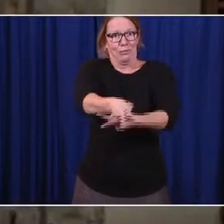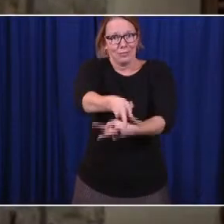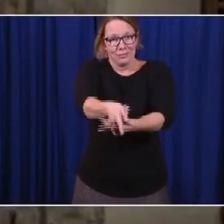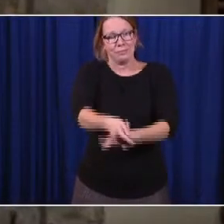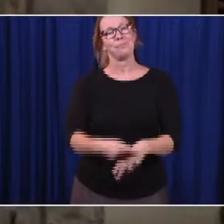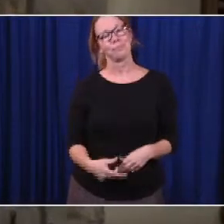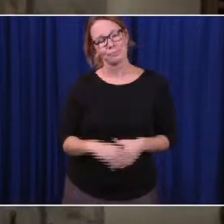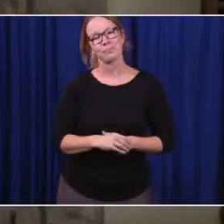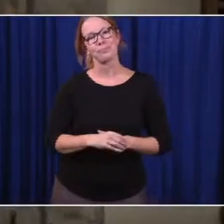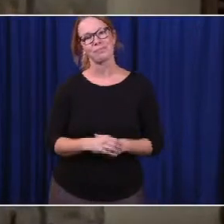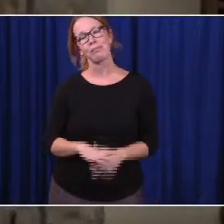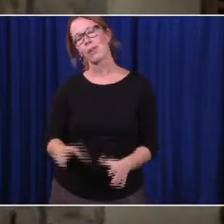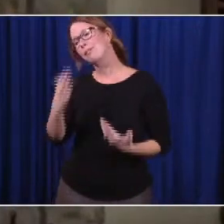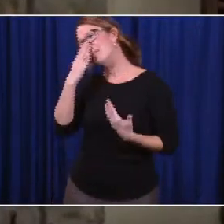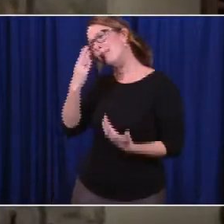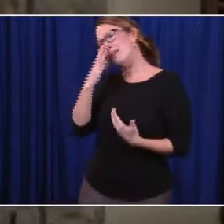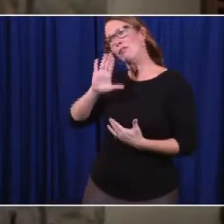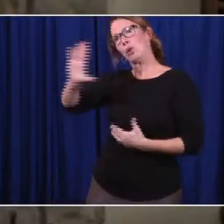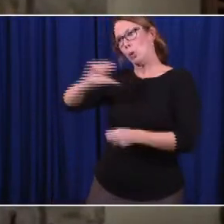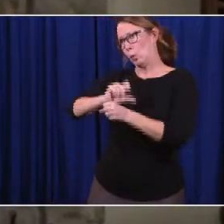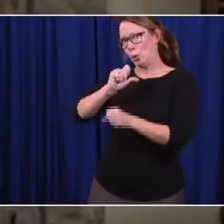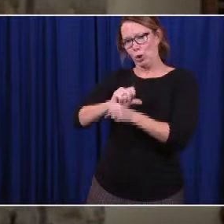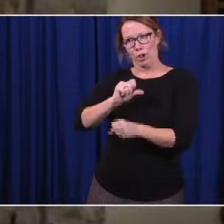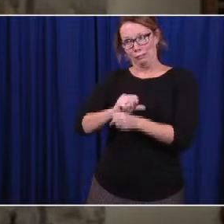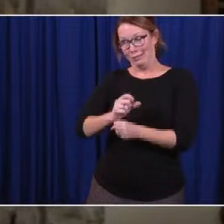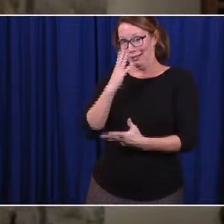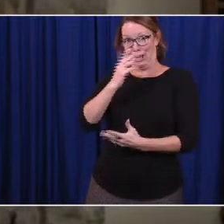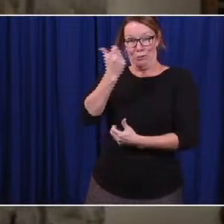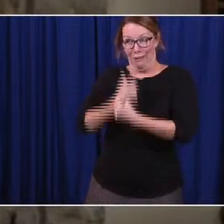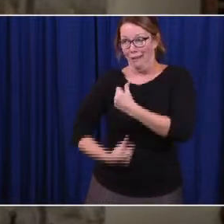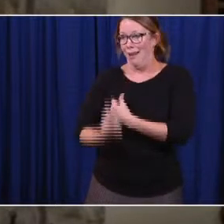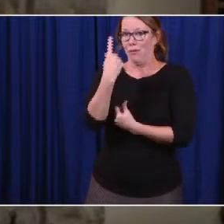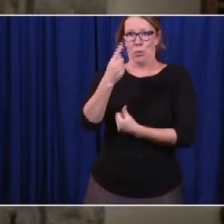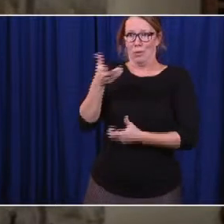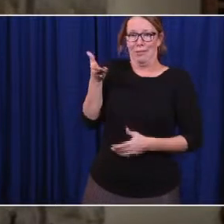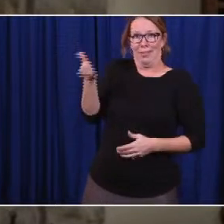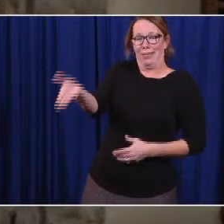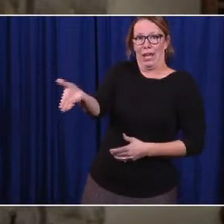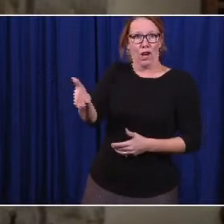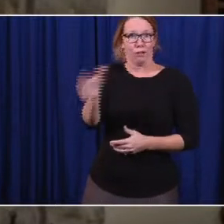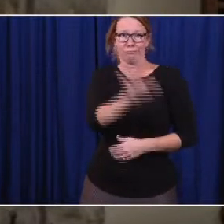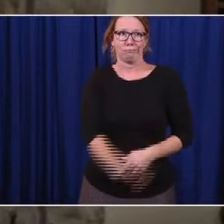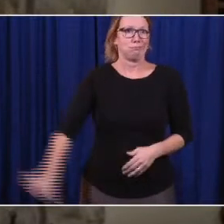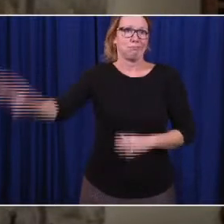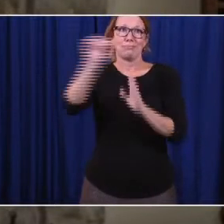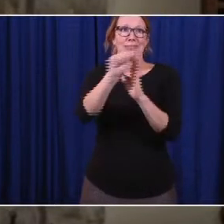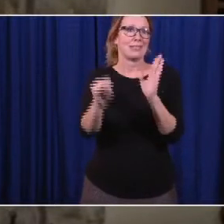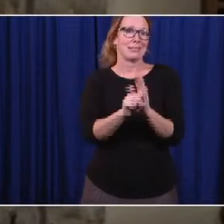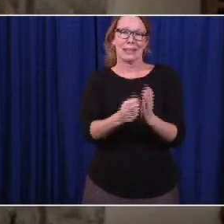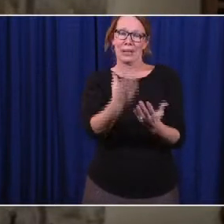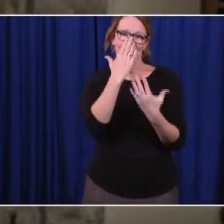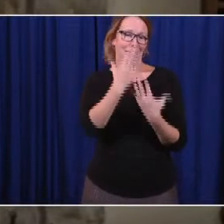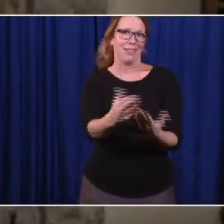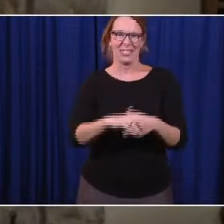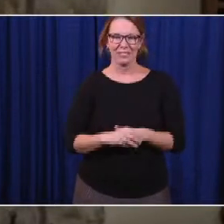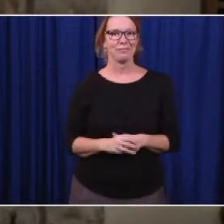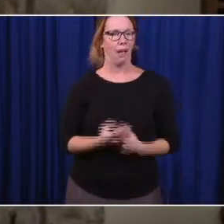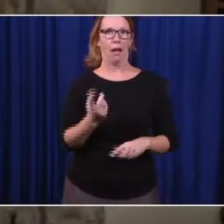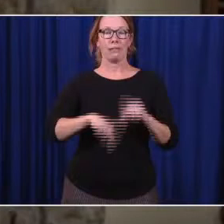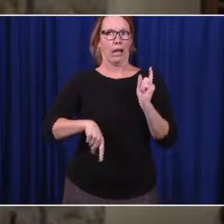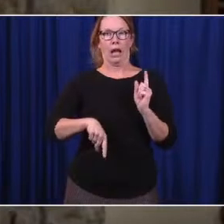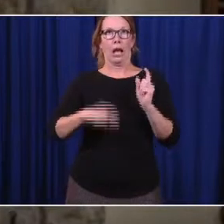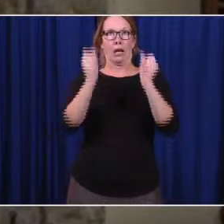Well, thank you for what you do, and thank everybody else that you work with for what they do and across the state. I can't imagine the